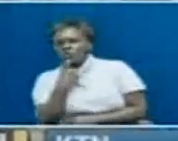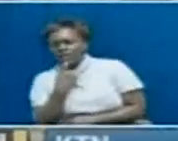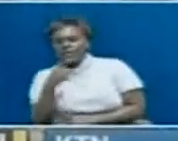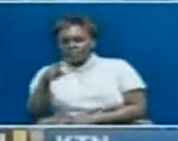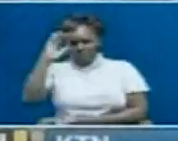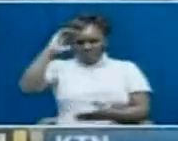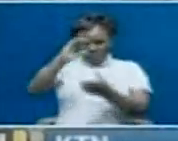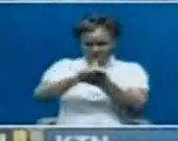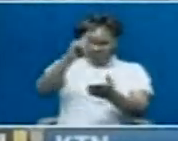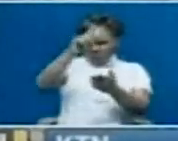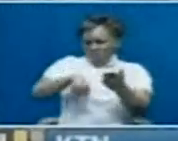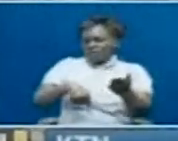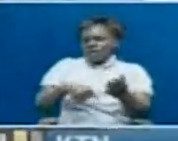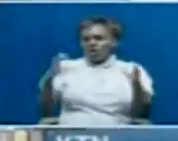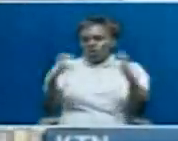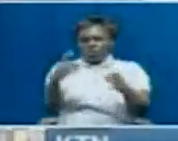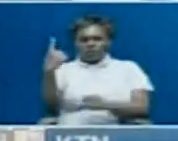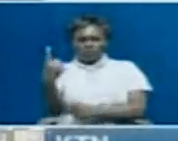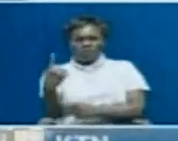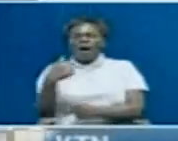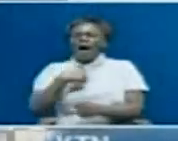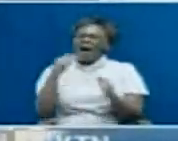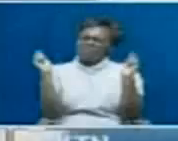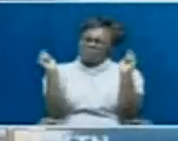are believed to have been from one community.